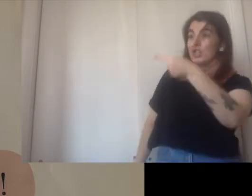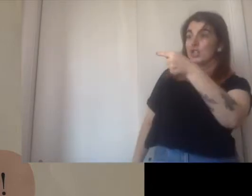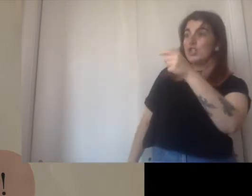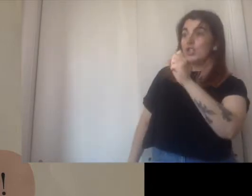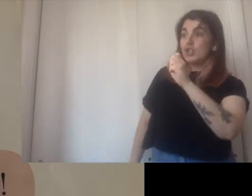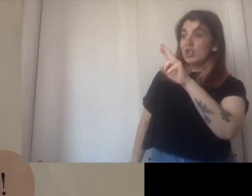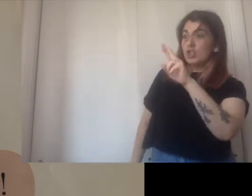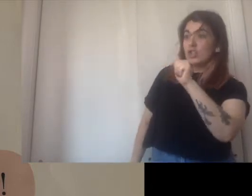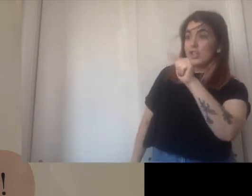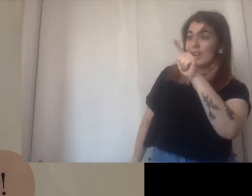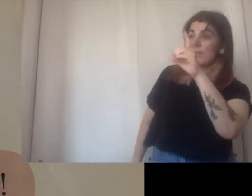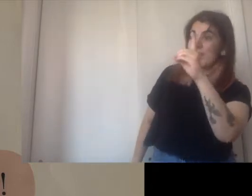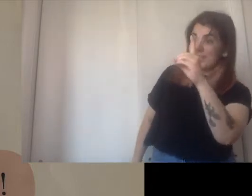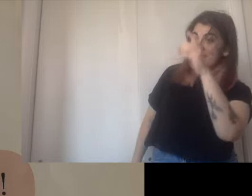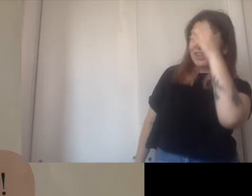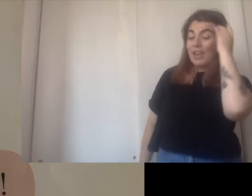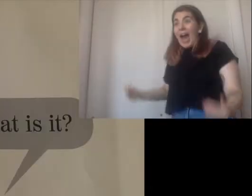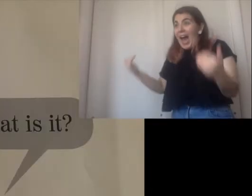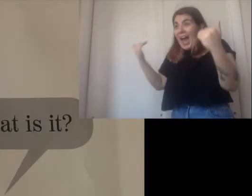Gerald!